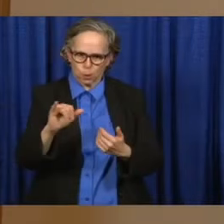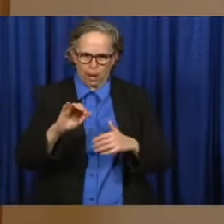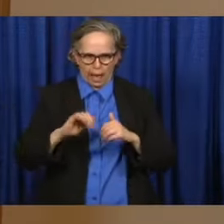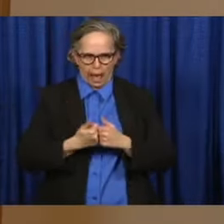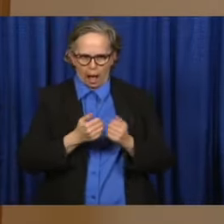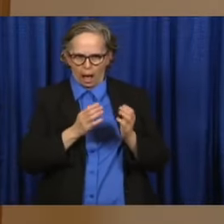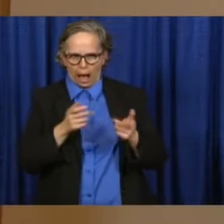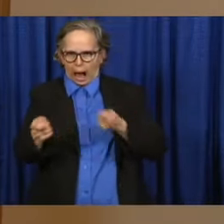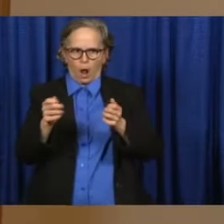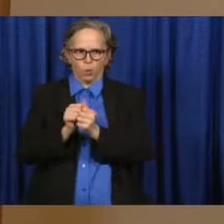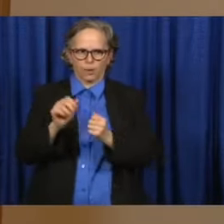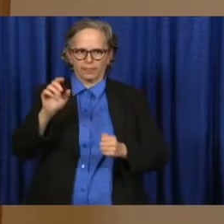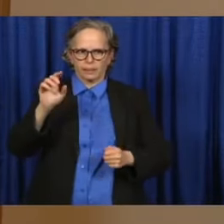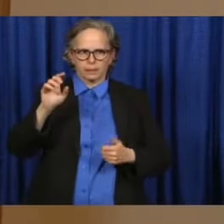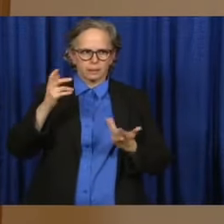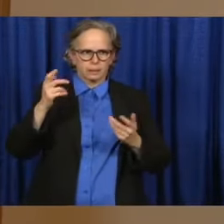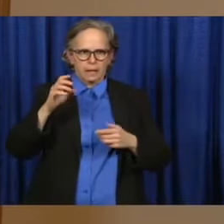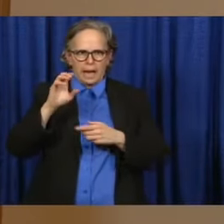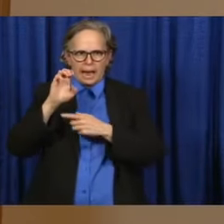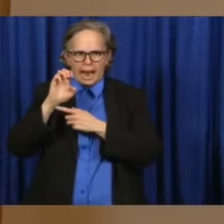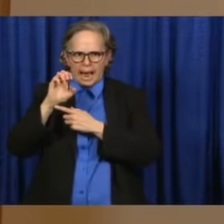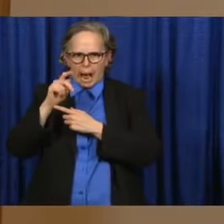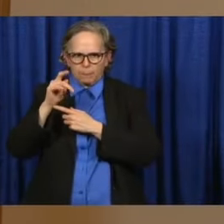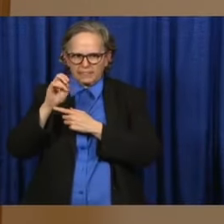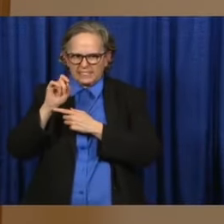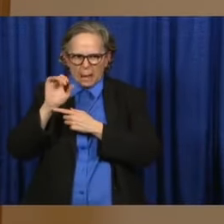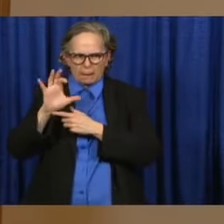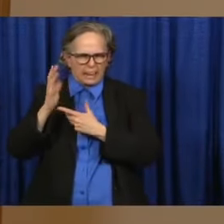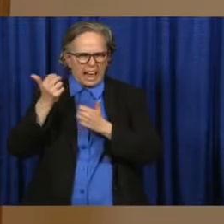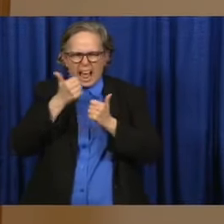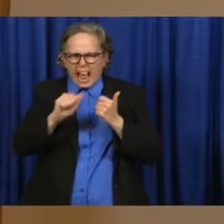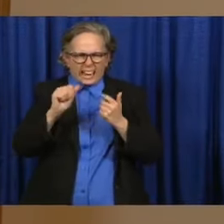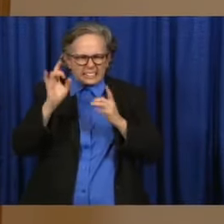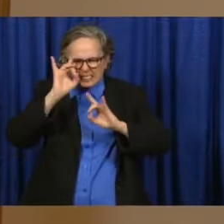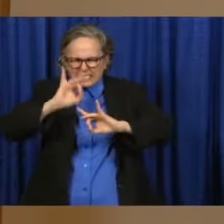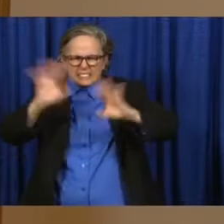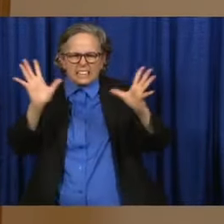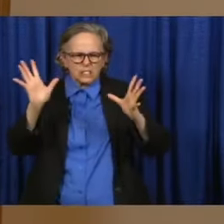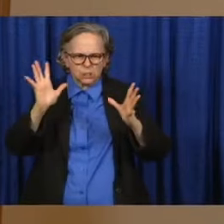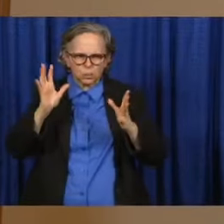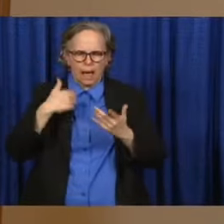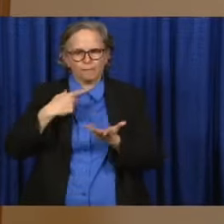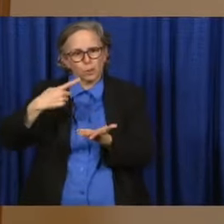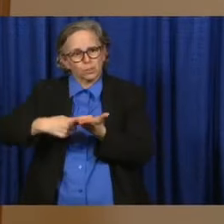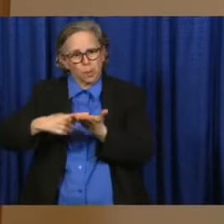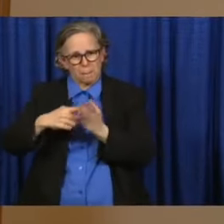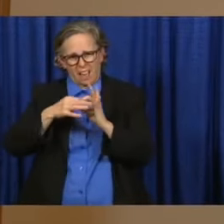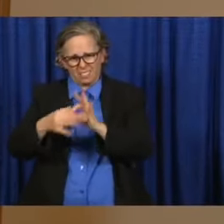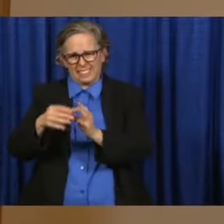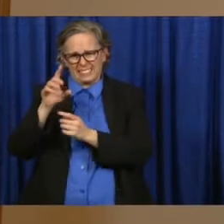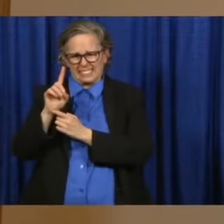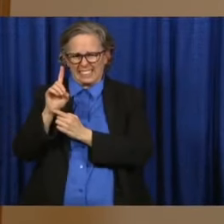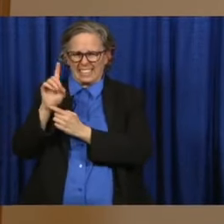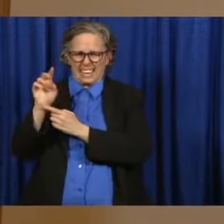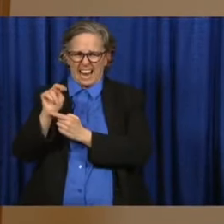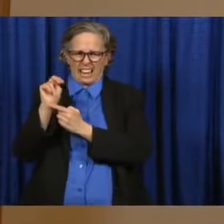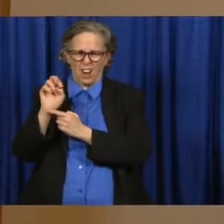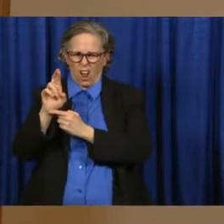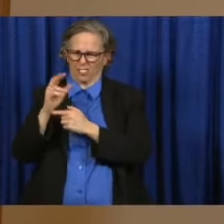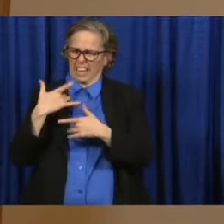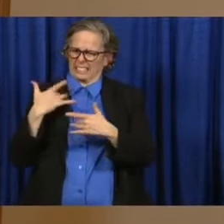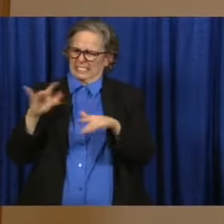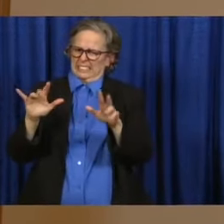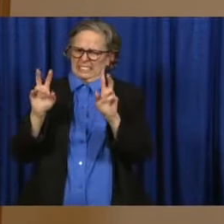about some of the more difficult to talk about subjects. Everything we're doing is so that our hospitals never have to